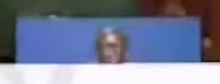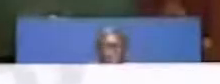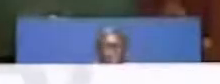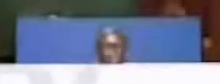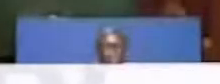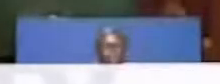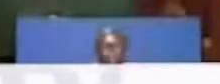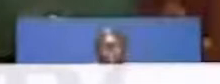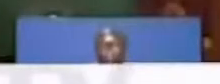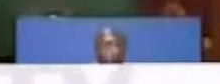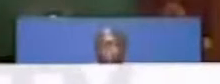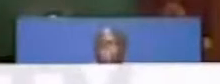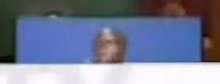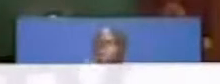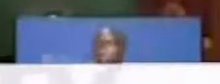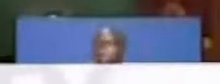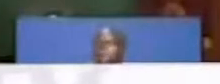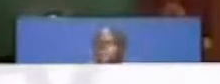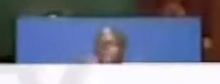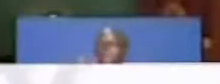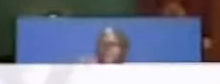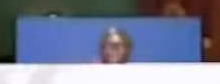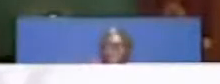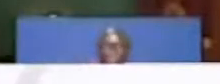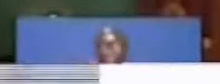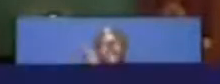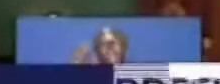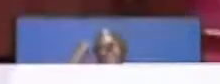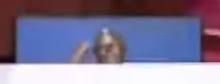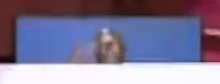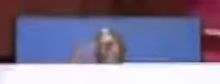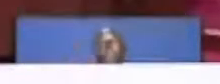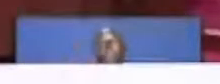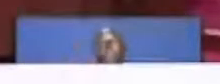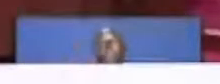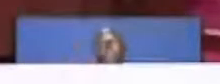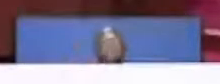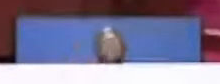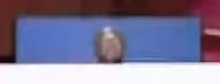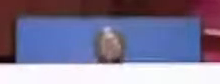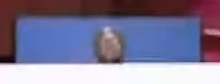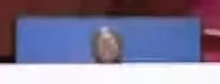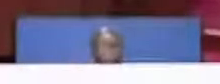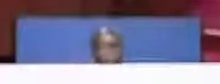parts of the world that you think are problematic.